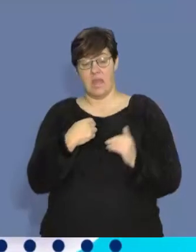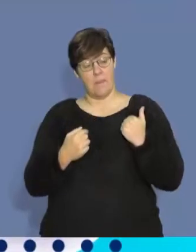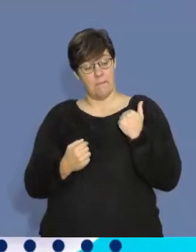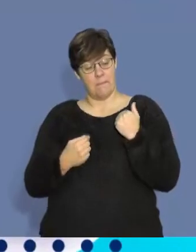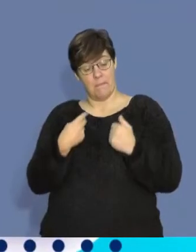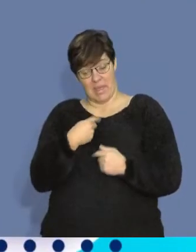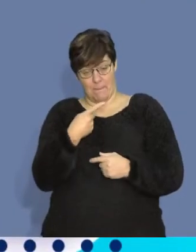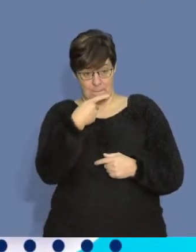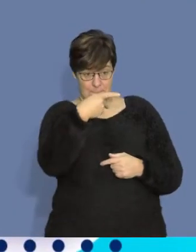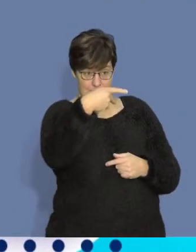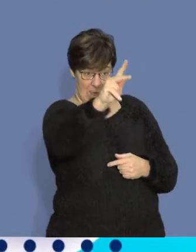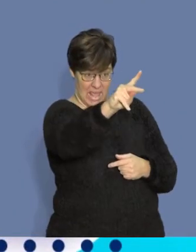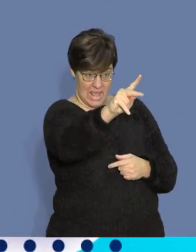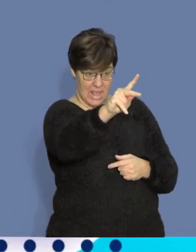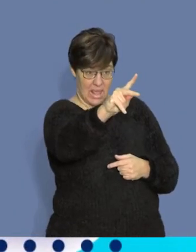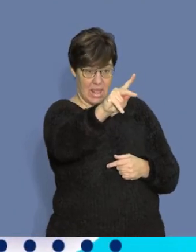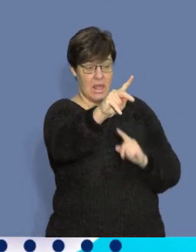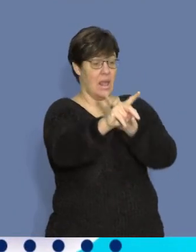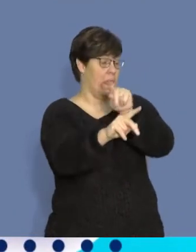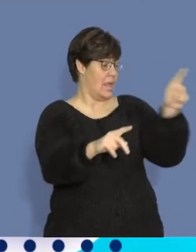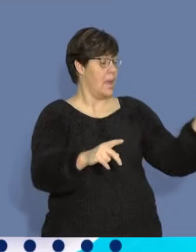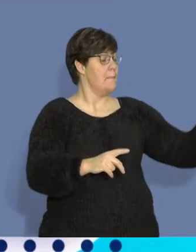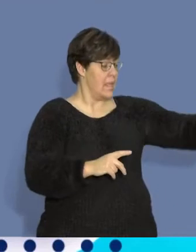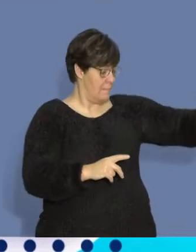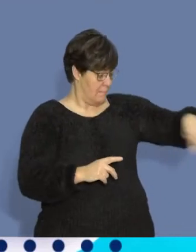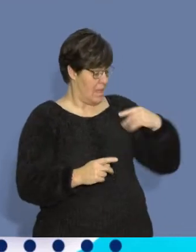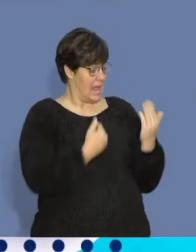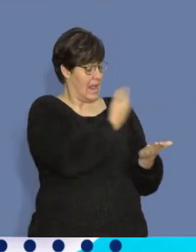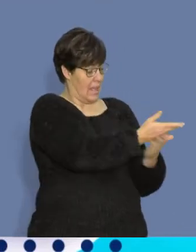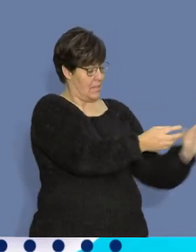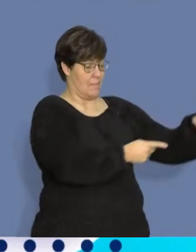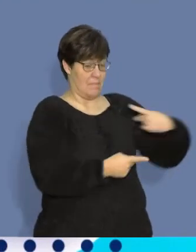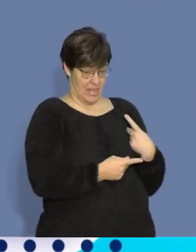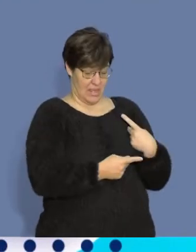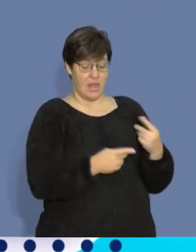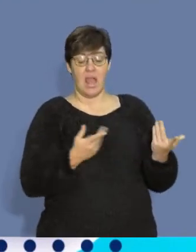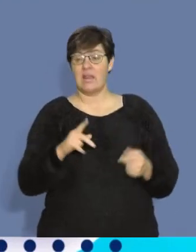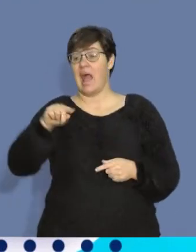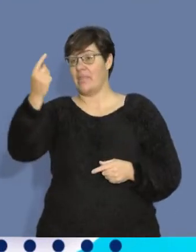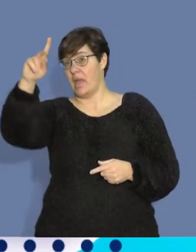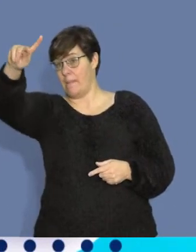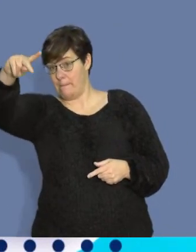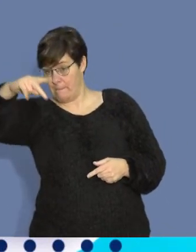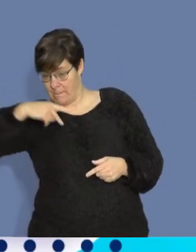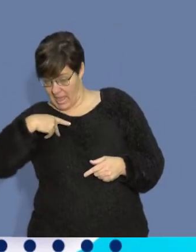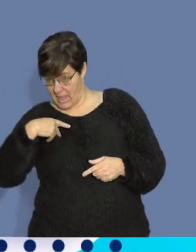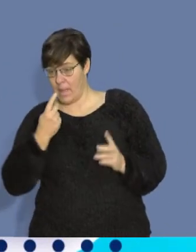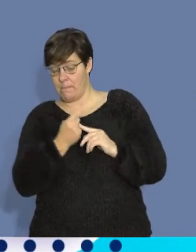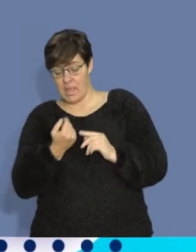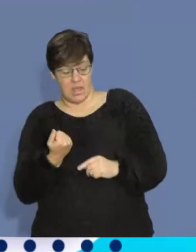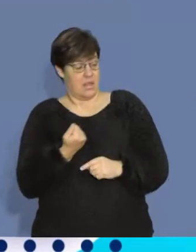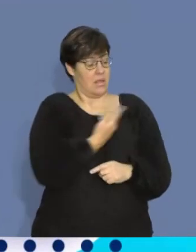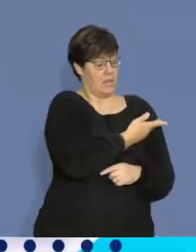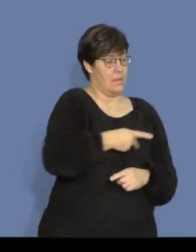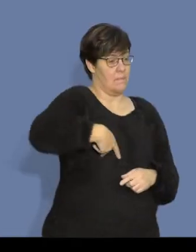input, and the other one is the VAT that you pay over to SARS, namely your VAT output. Okay, so